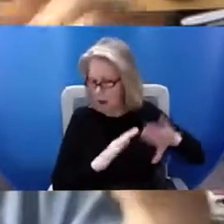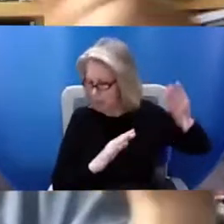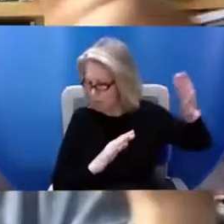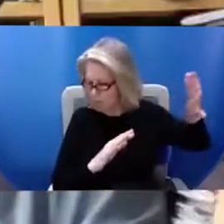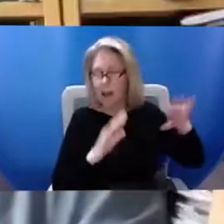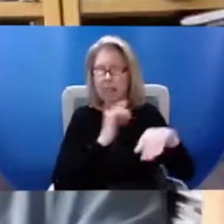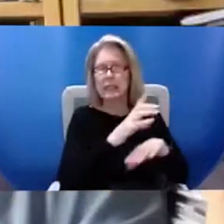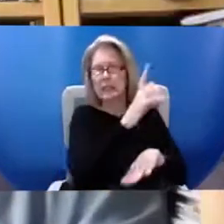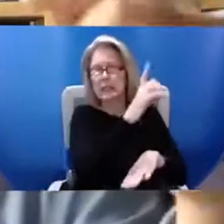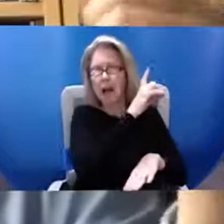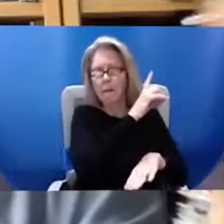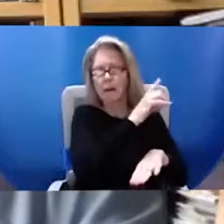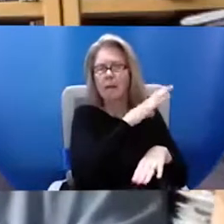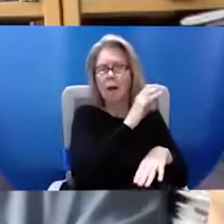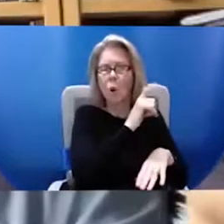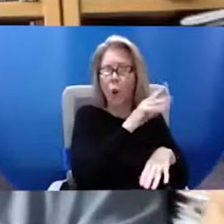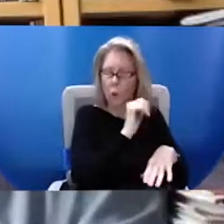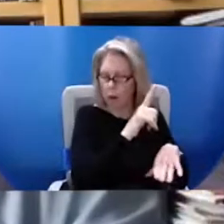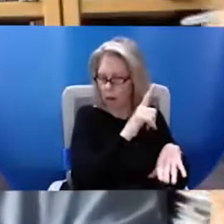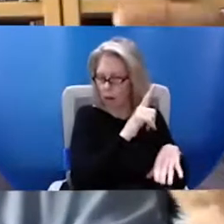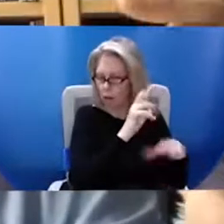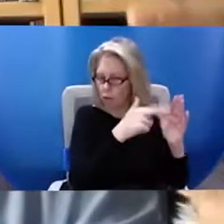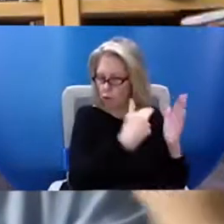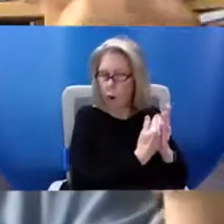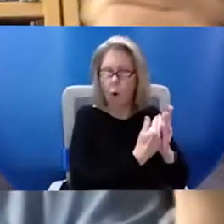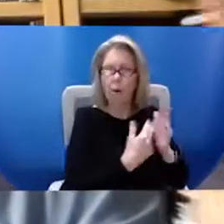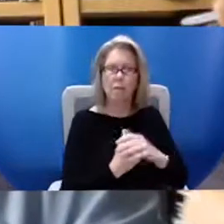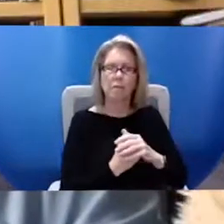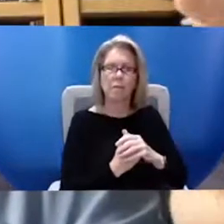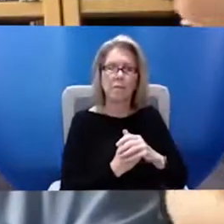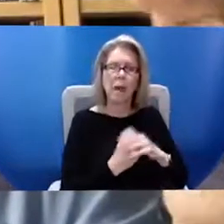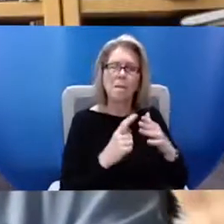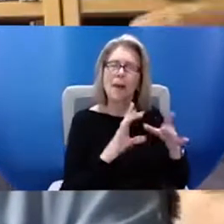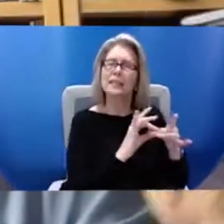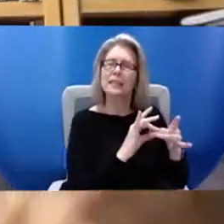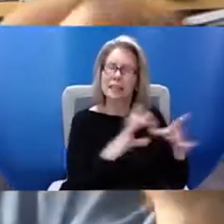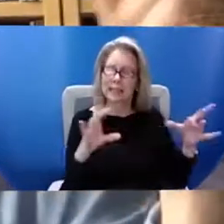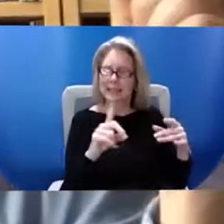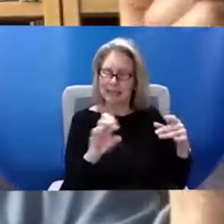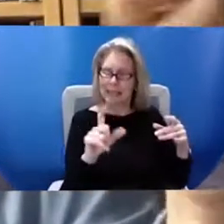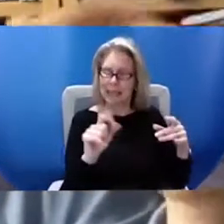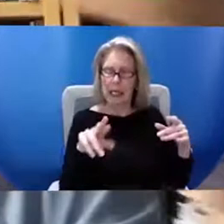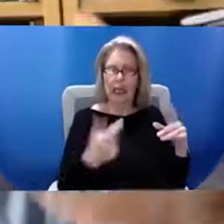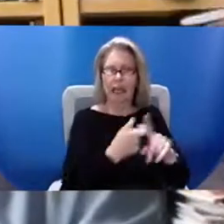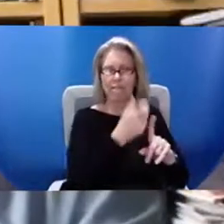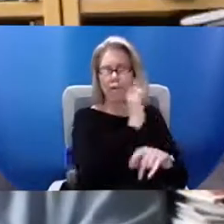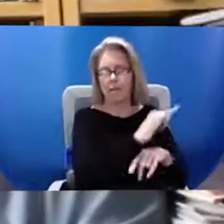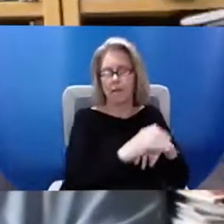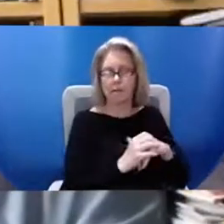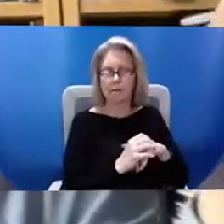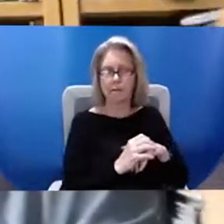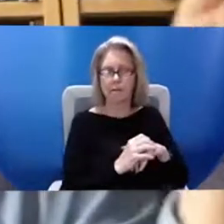on the dominant logic to function, that actually delinks from the modern logic, from the modern